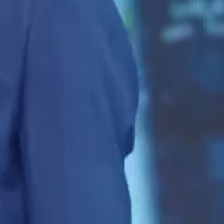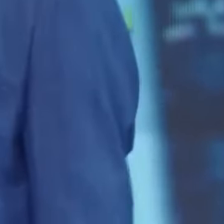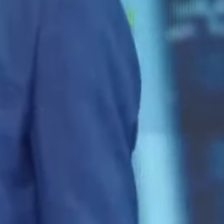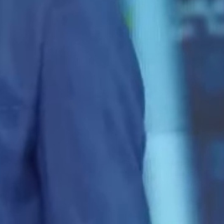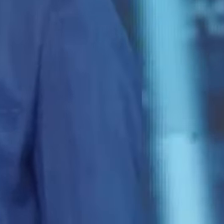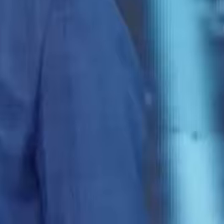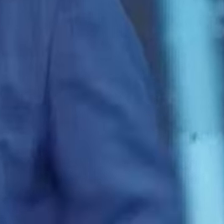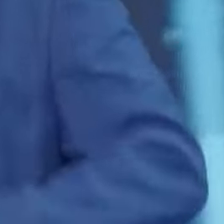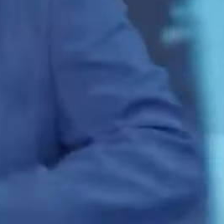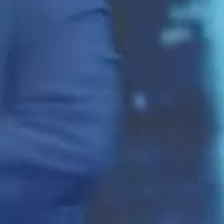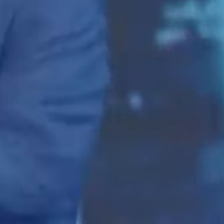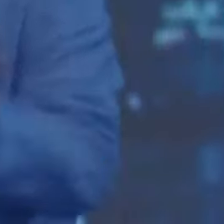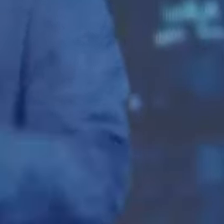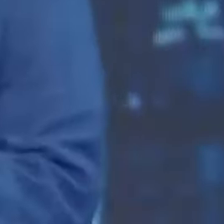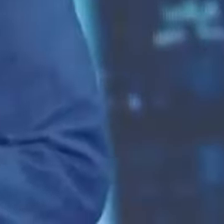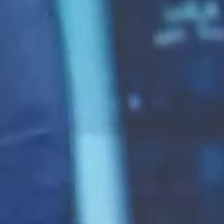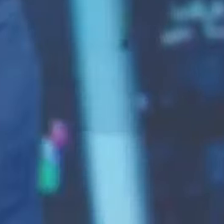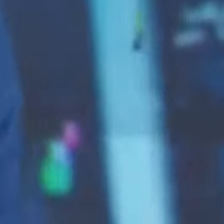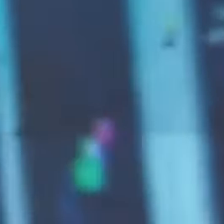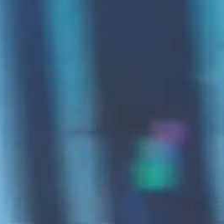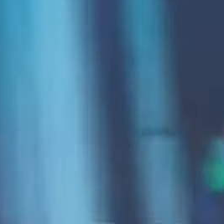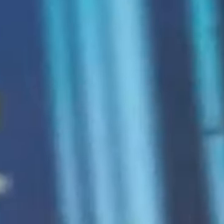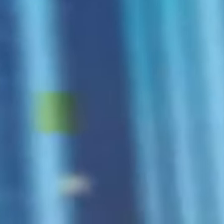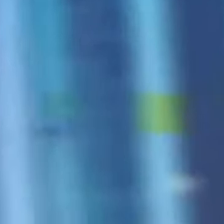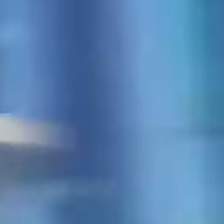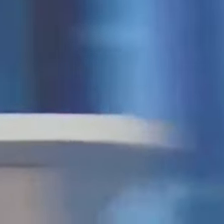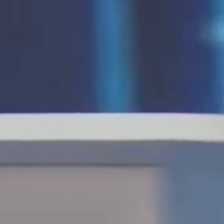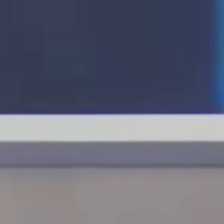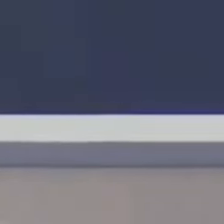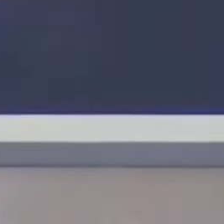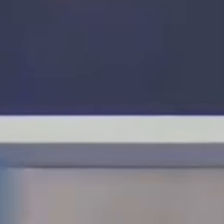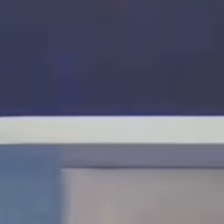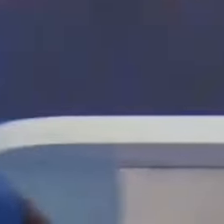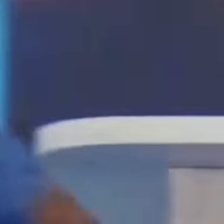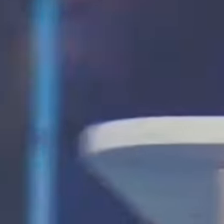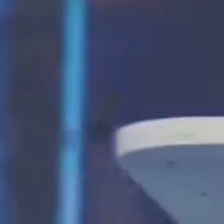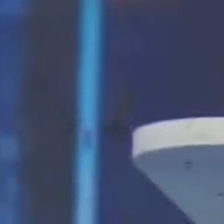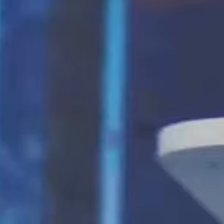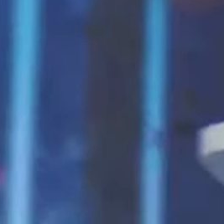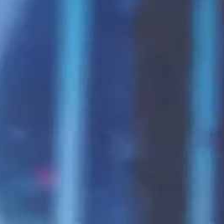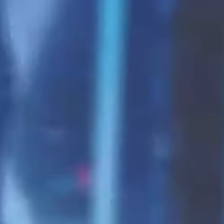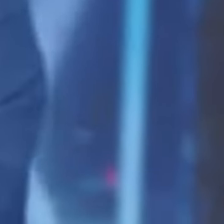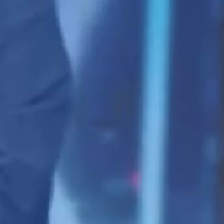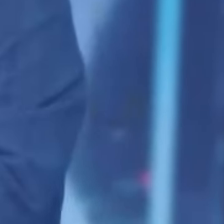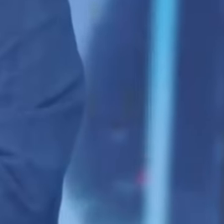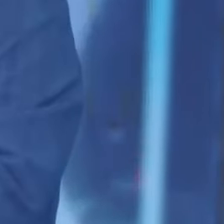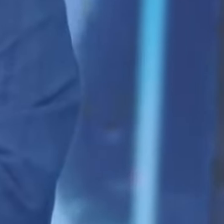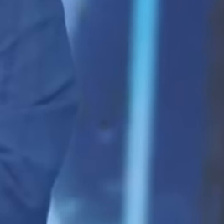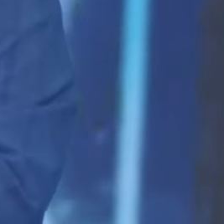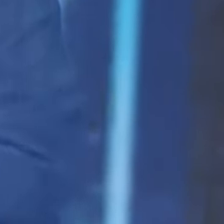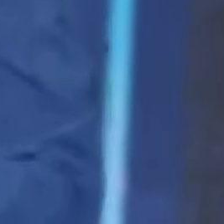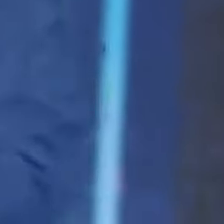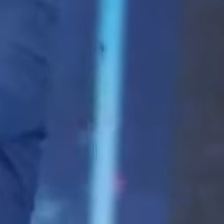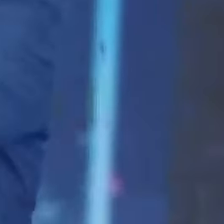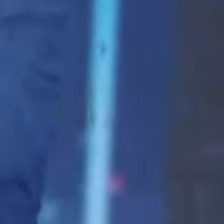not acting out anything. You're not achieving anything. You're not driving anywhere. And you don't face any challenge.